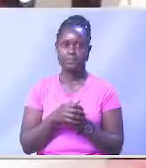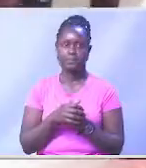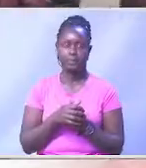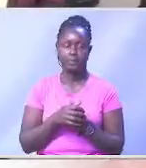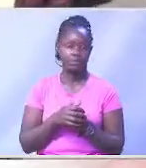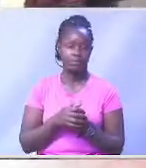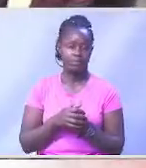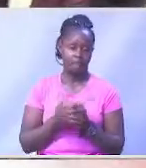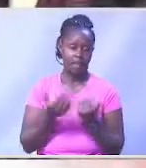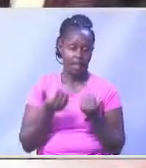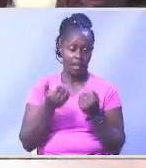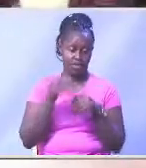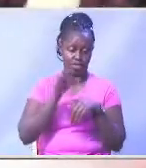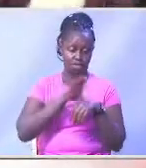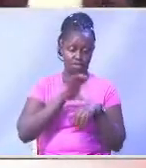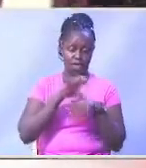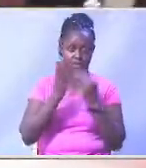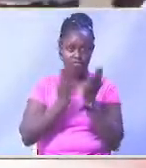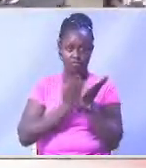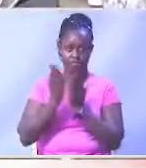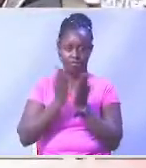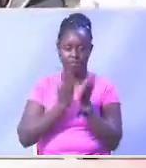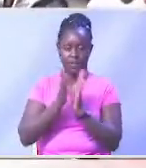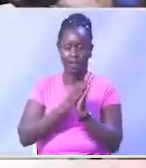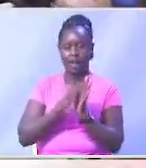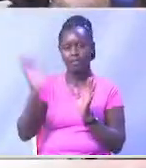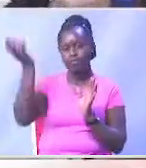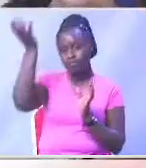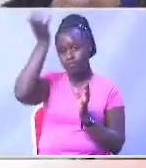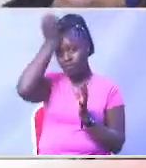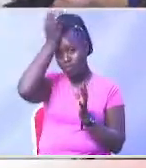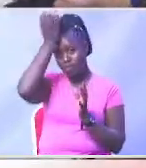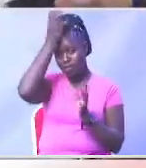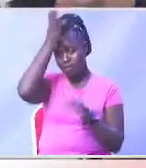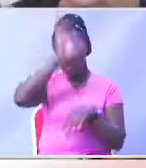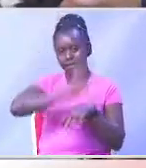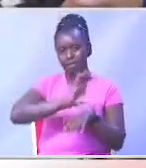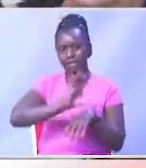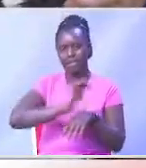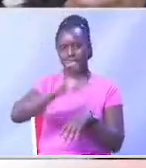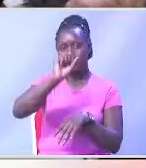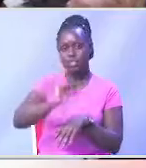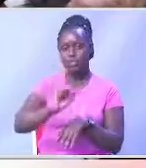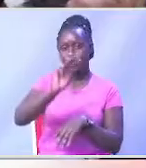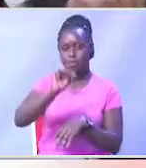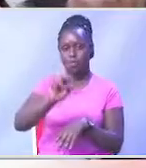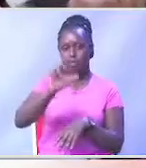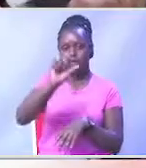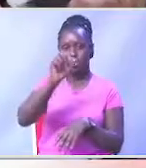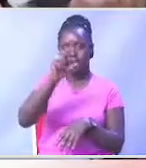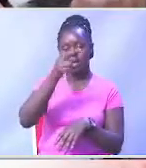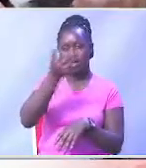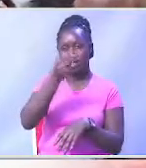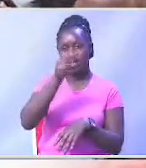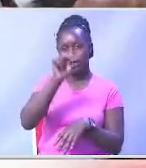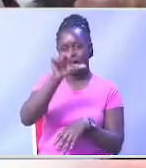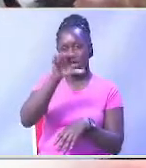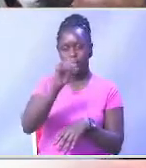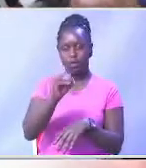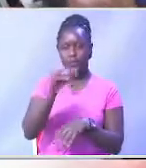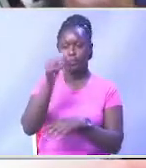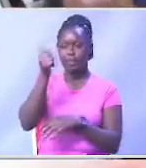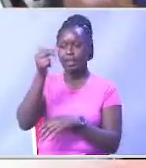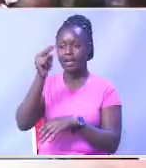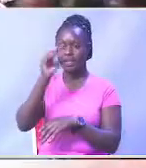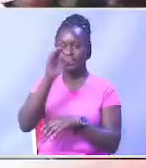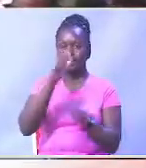Speaking during a church service at the Pentecostal Assemblies of God Ikonge in South Mugirango, ANC leader Musalia Mudavadi hinted